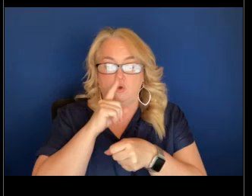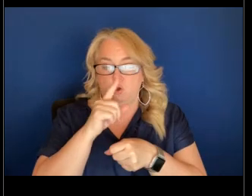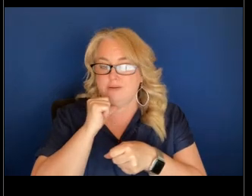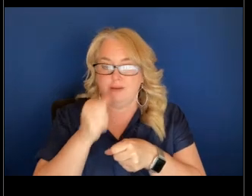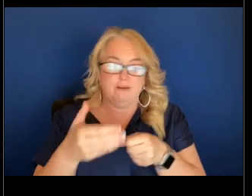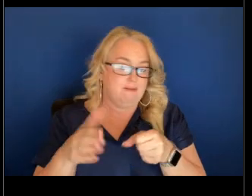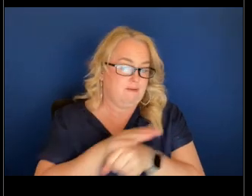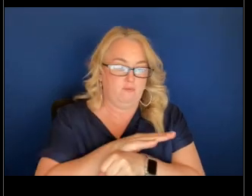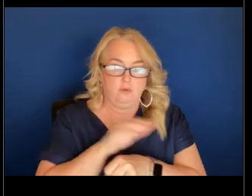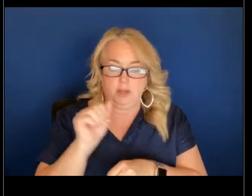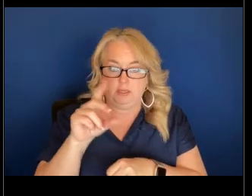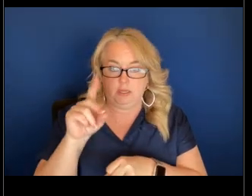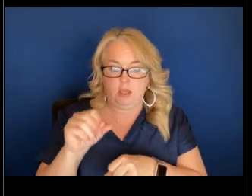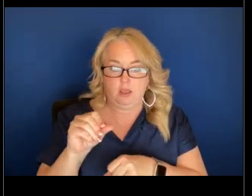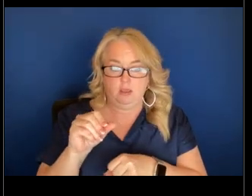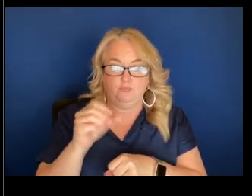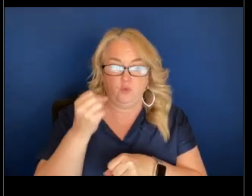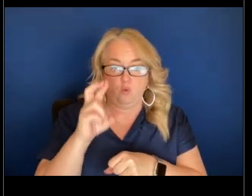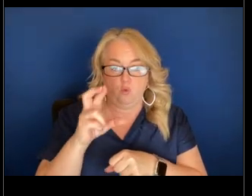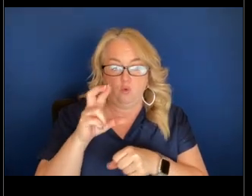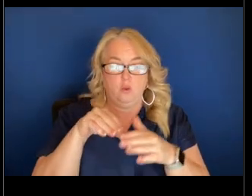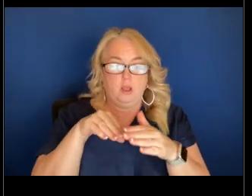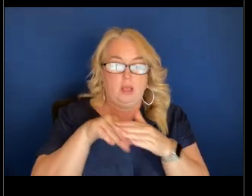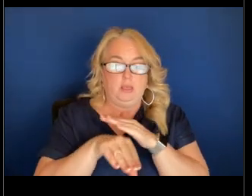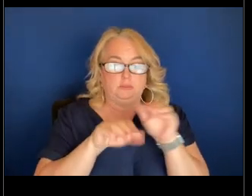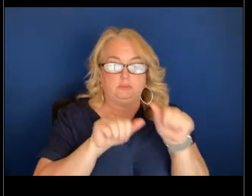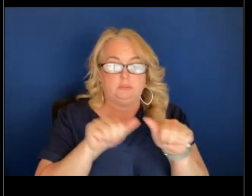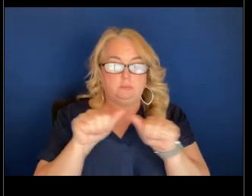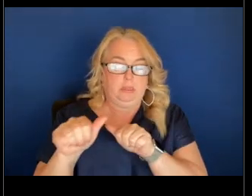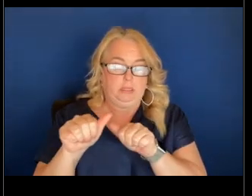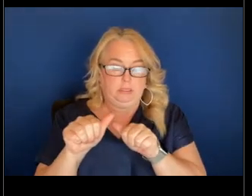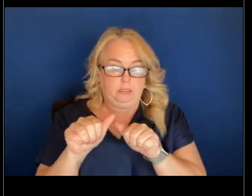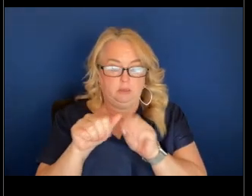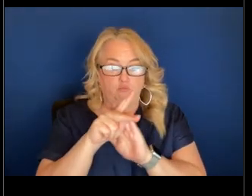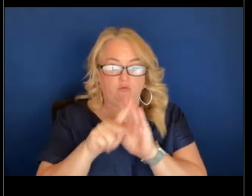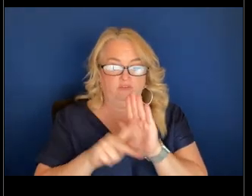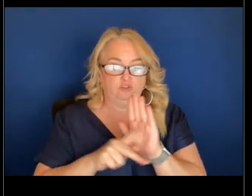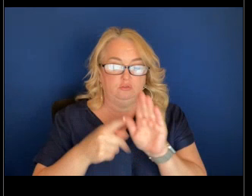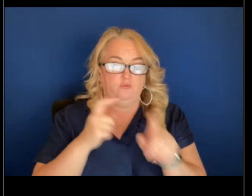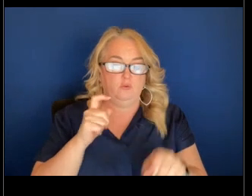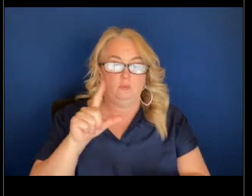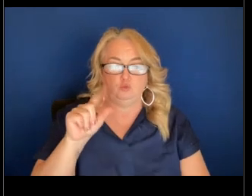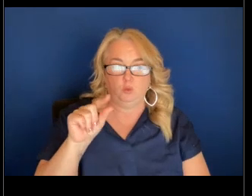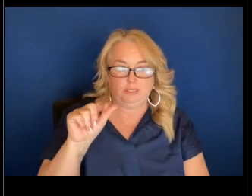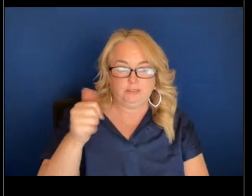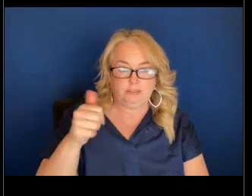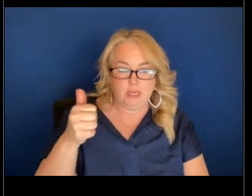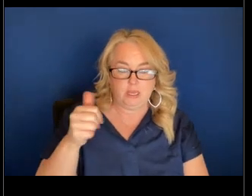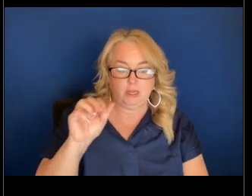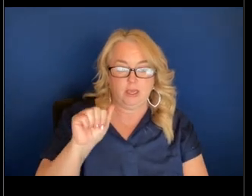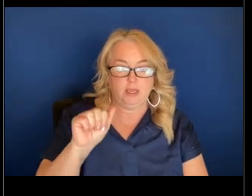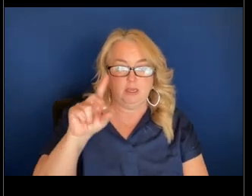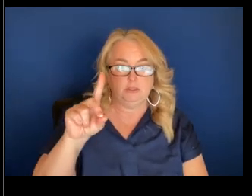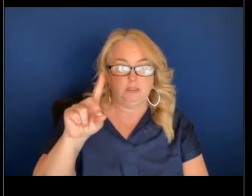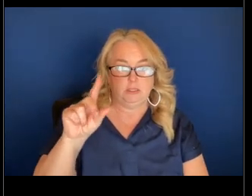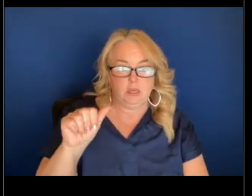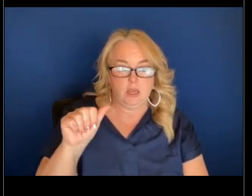ADA or the accessibility provisions of the 2010 ADA